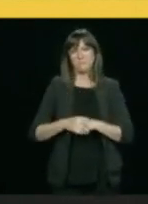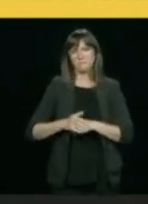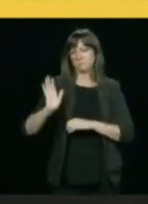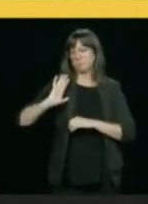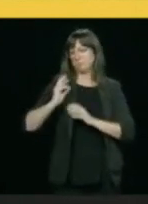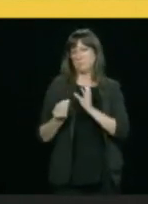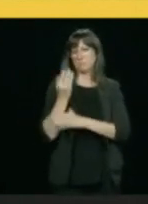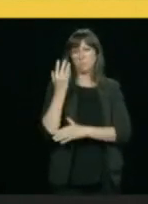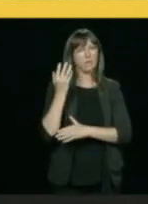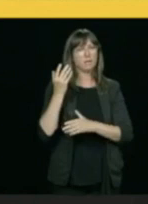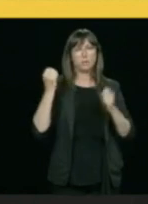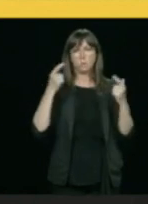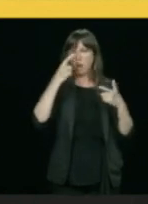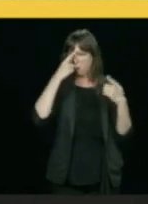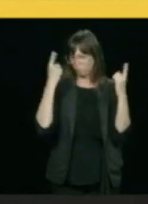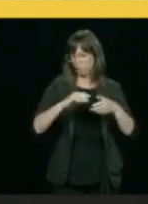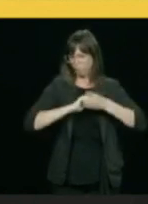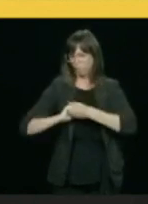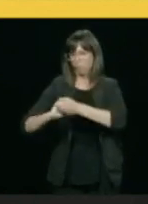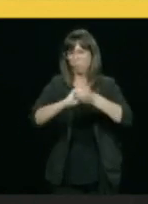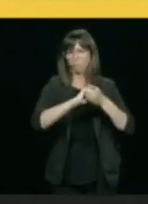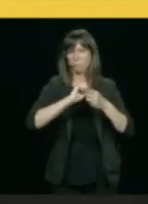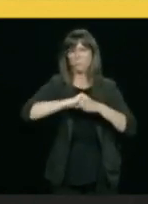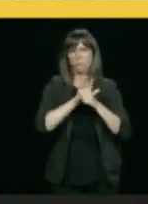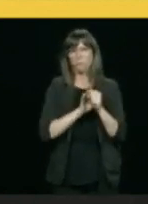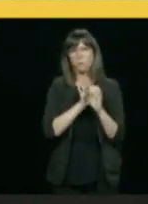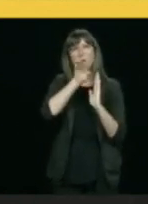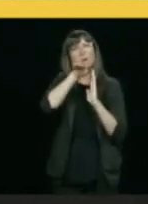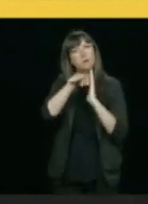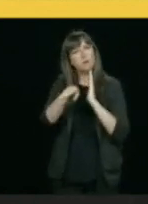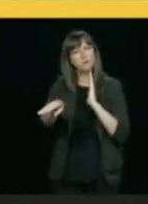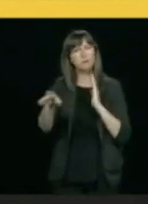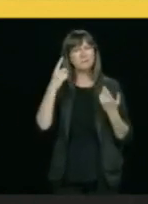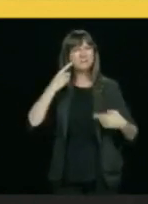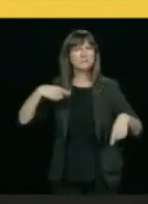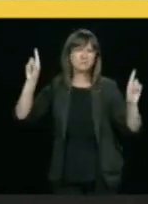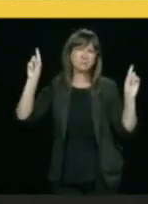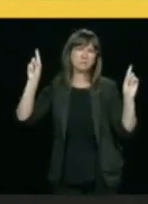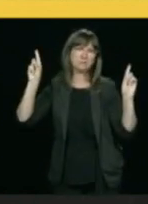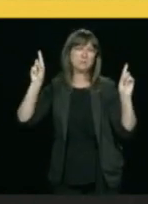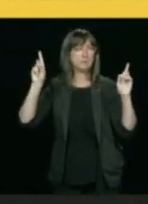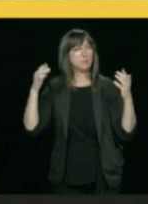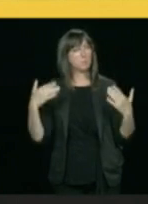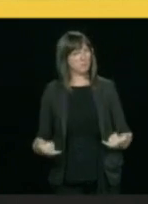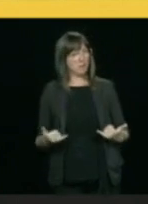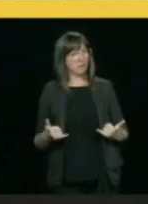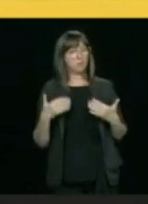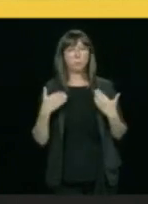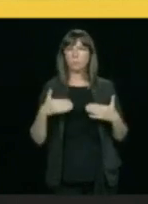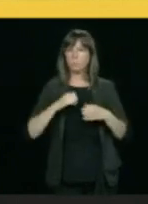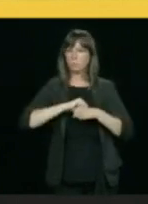all worked together to flatten the curve, and our efforts have borne fruit. But now, the